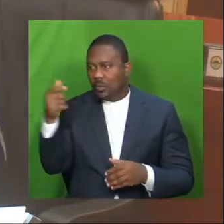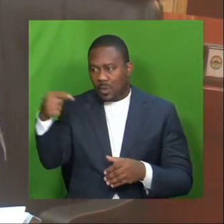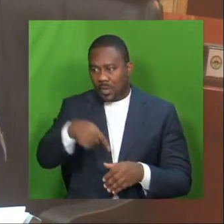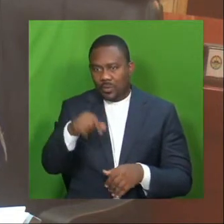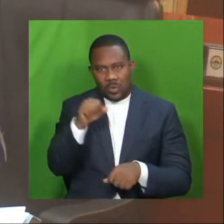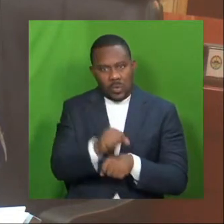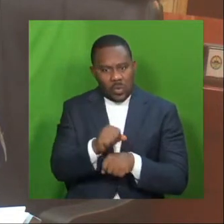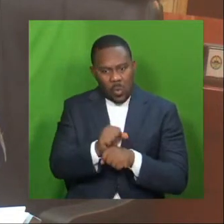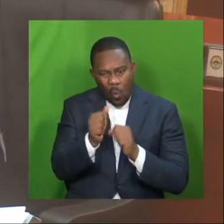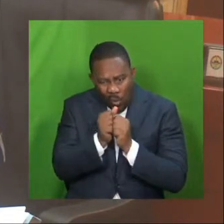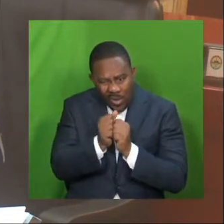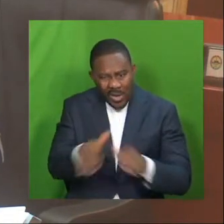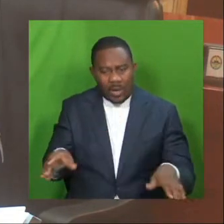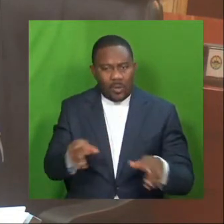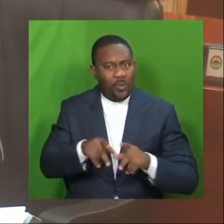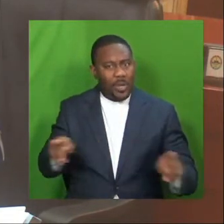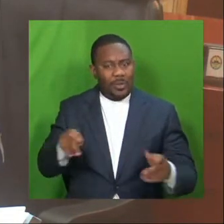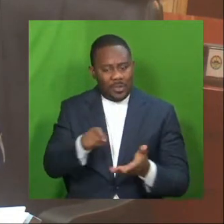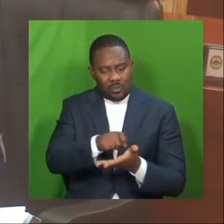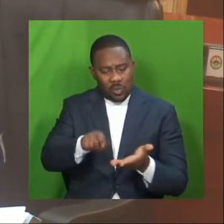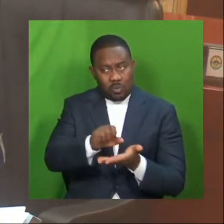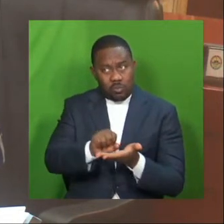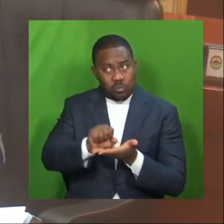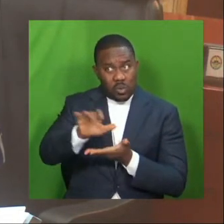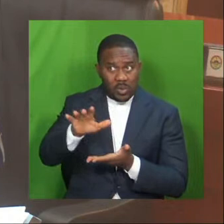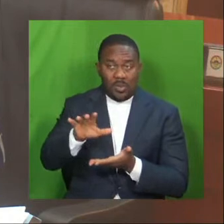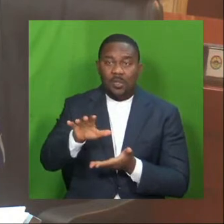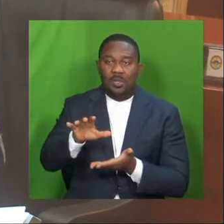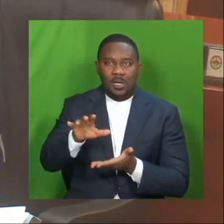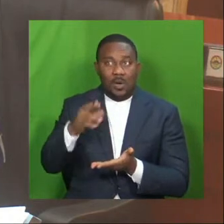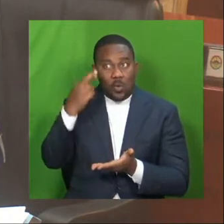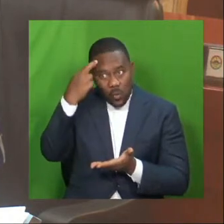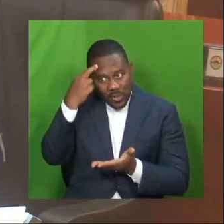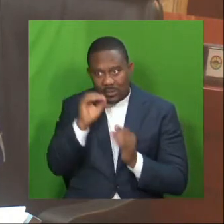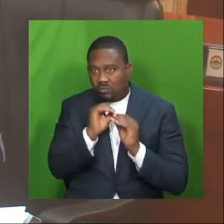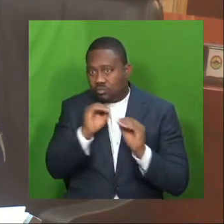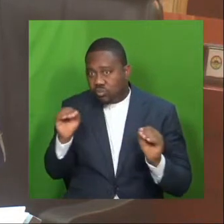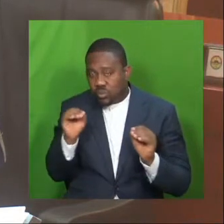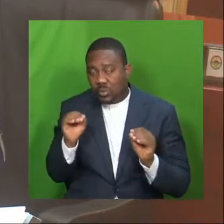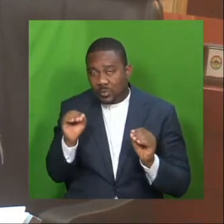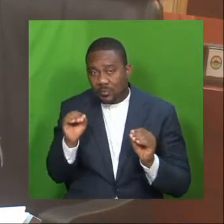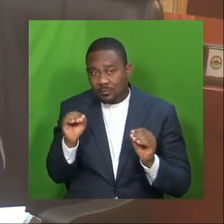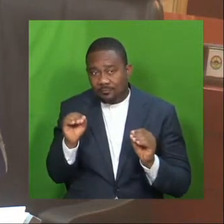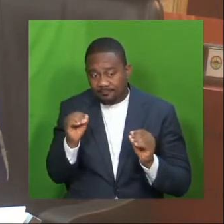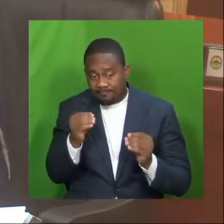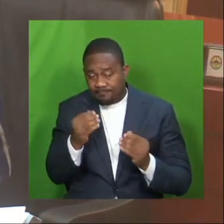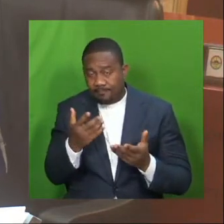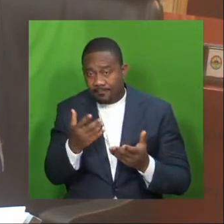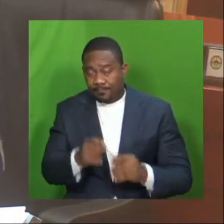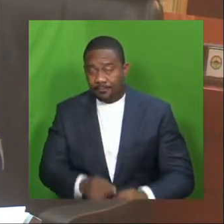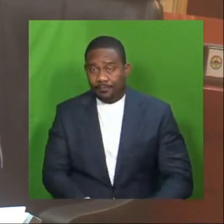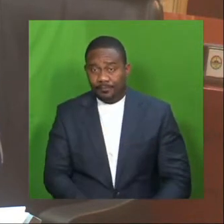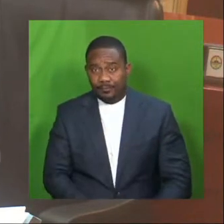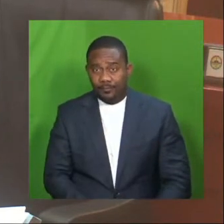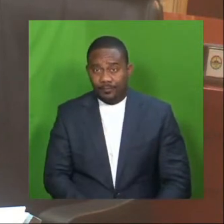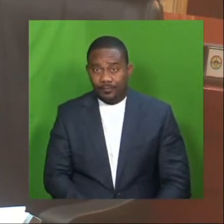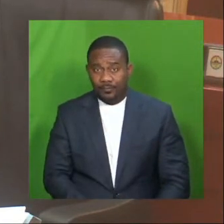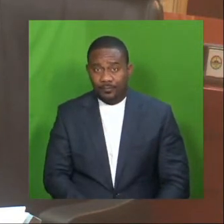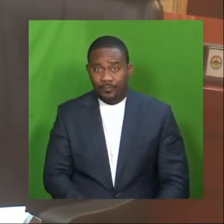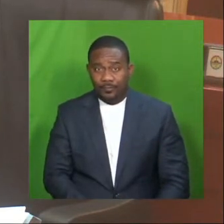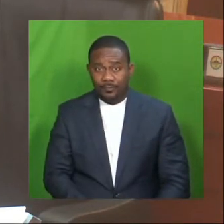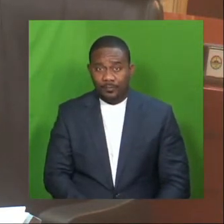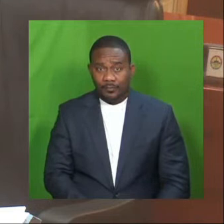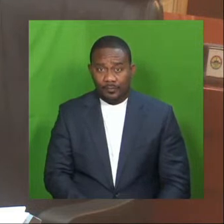of the Speaker and is unable to offer a reasonable explanation to the Parliamentary Committee on Privileges